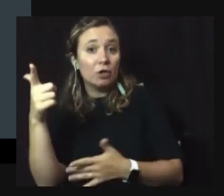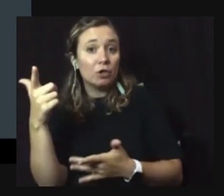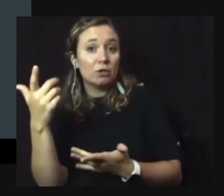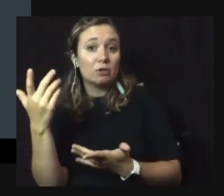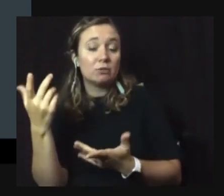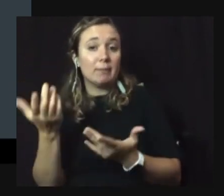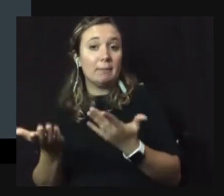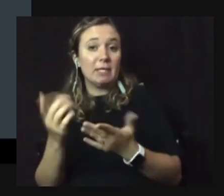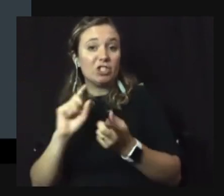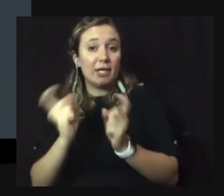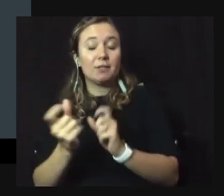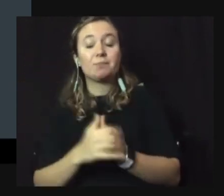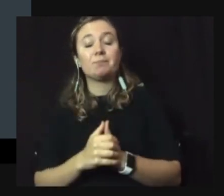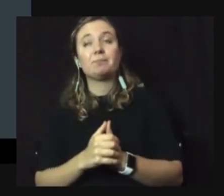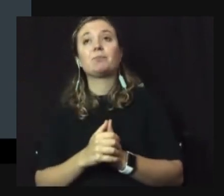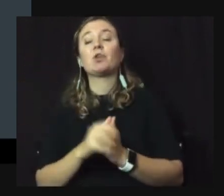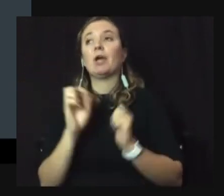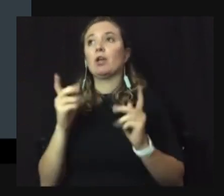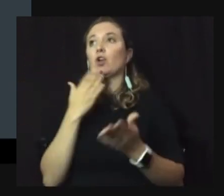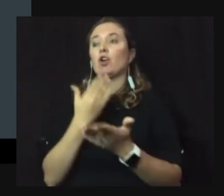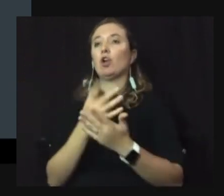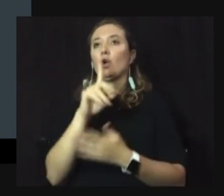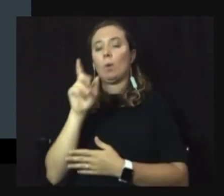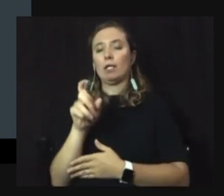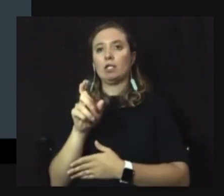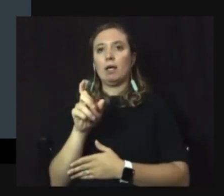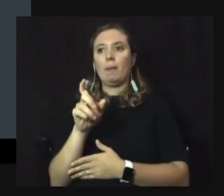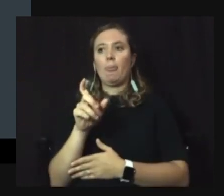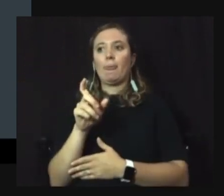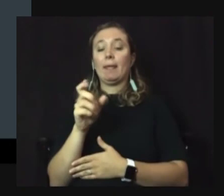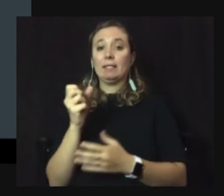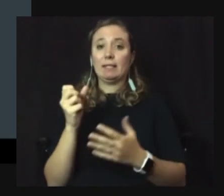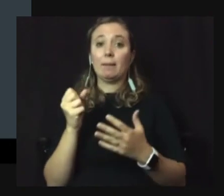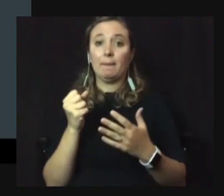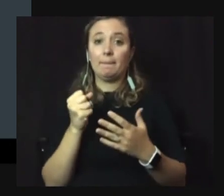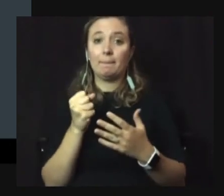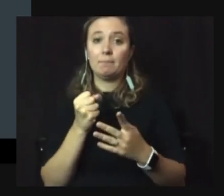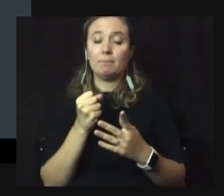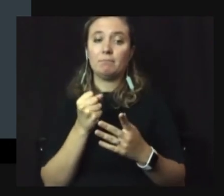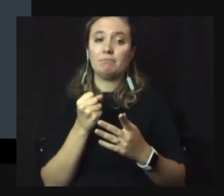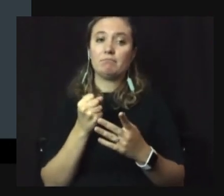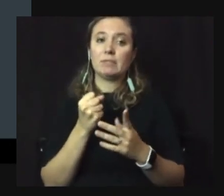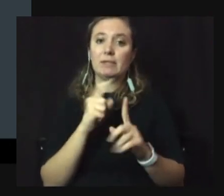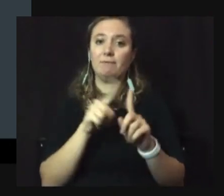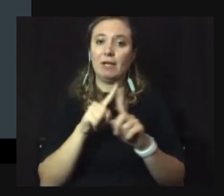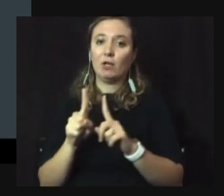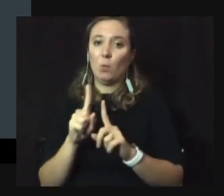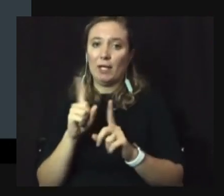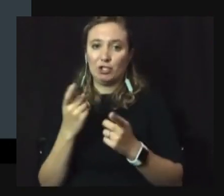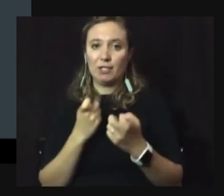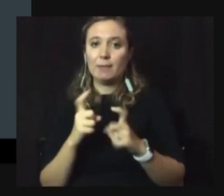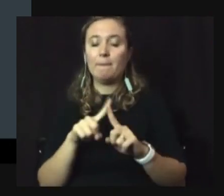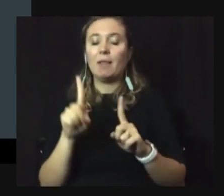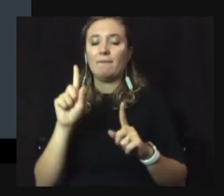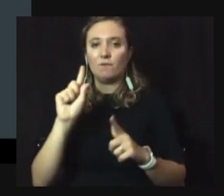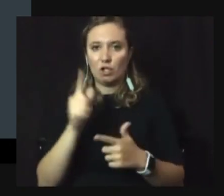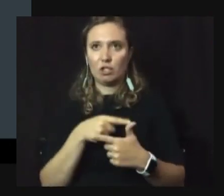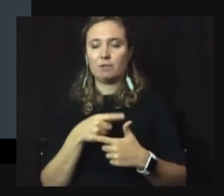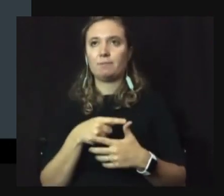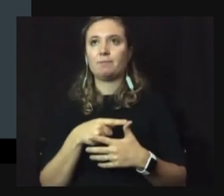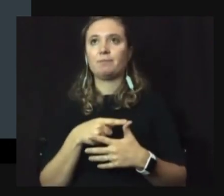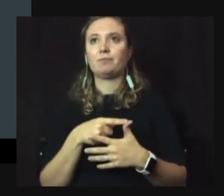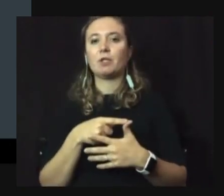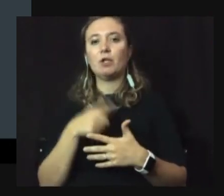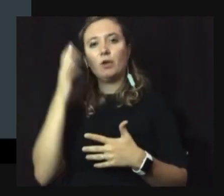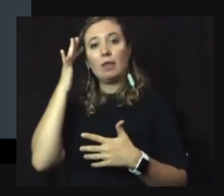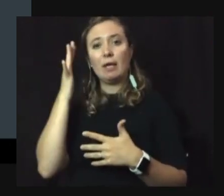want to answer because it was multiple questions. But the first is, do you think that it's an